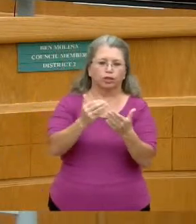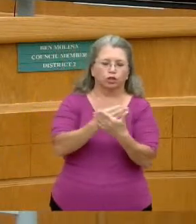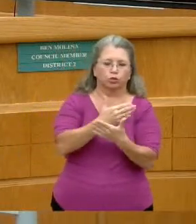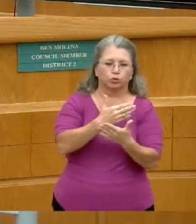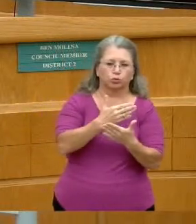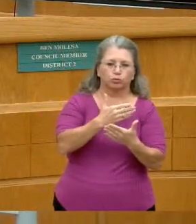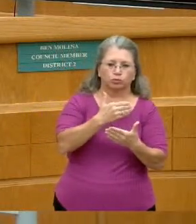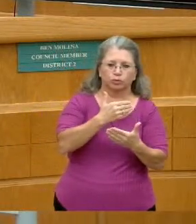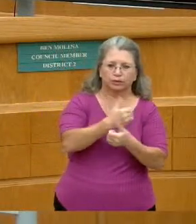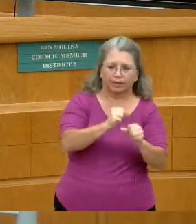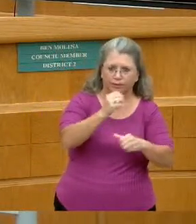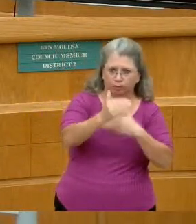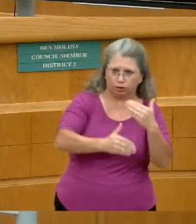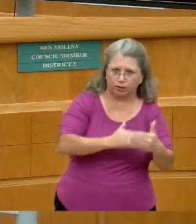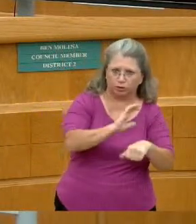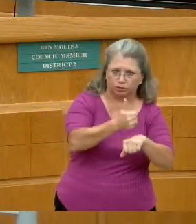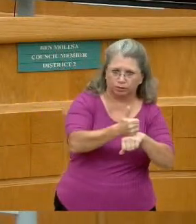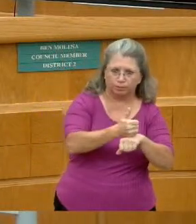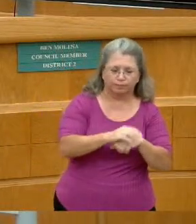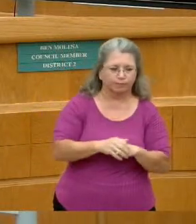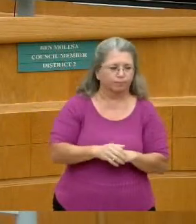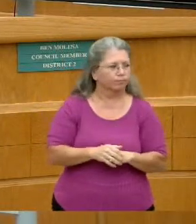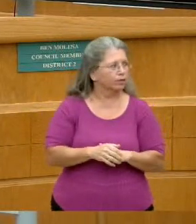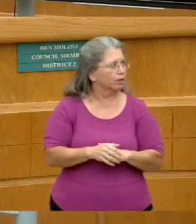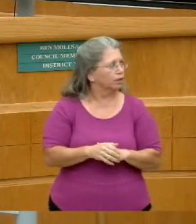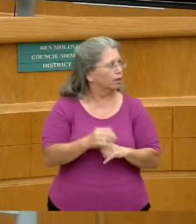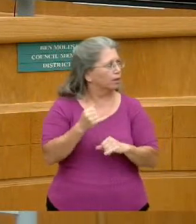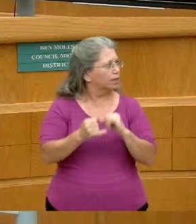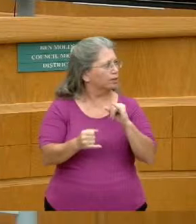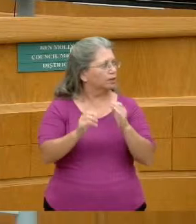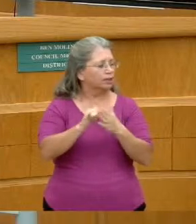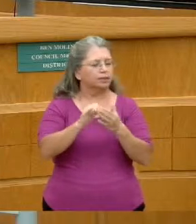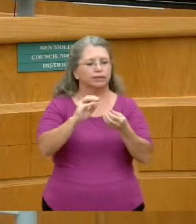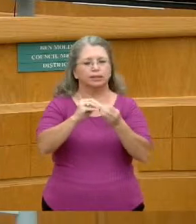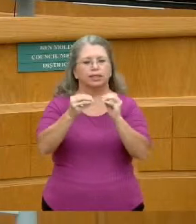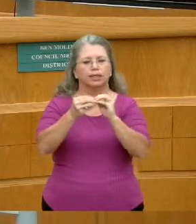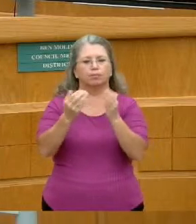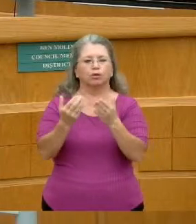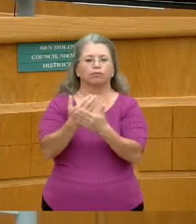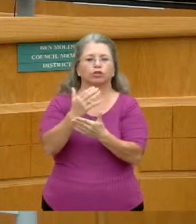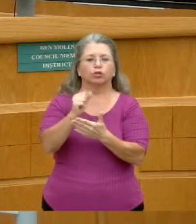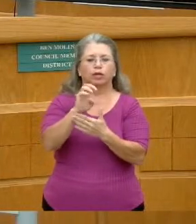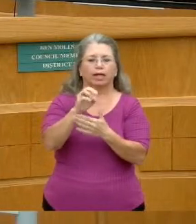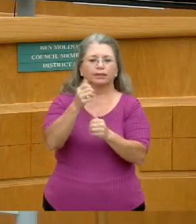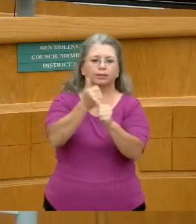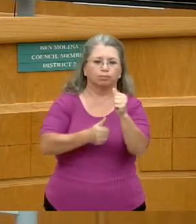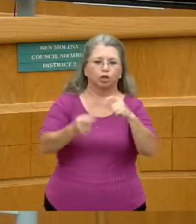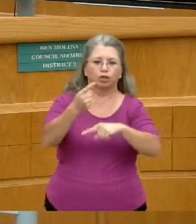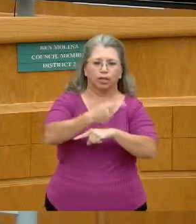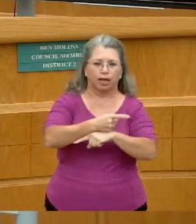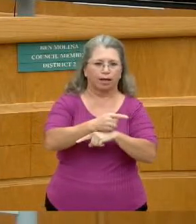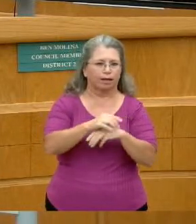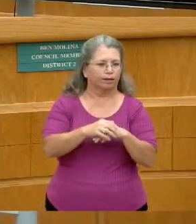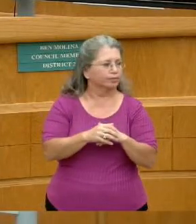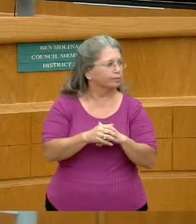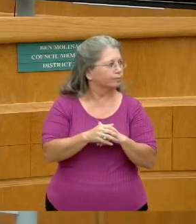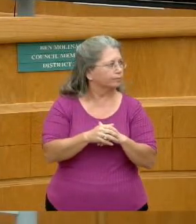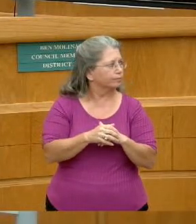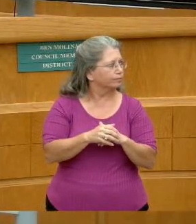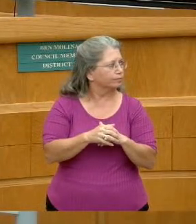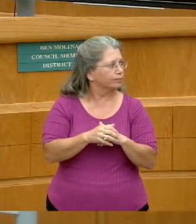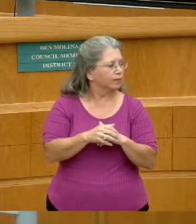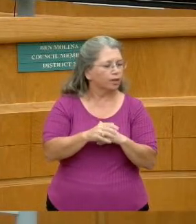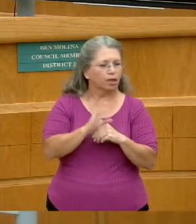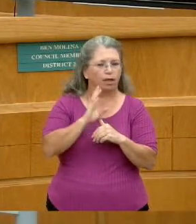slide. It's just like the last one, except it's just number of new cases per day instead of cumulative cases. So, and I'll remind you that